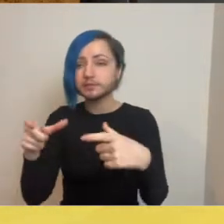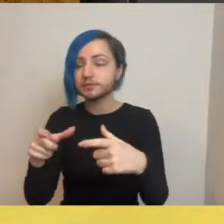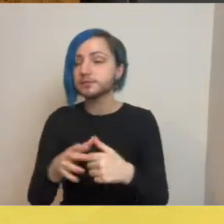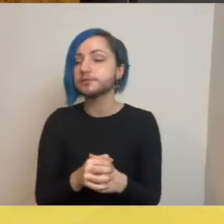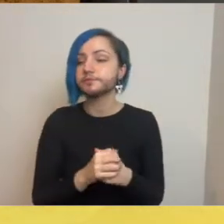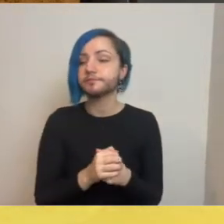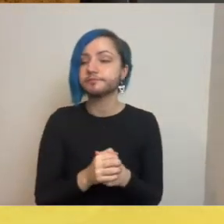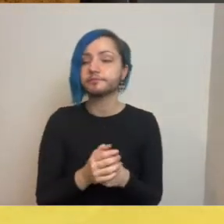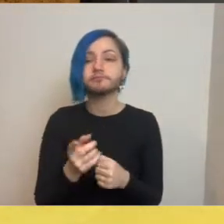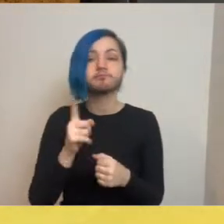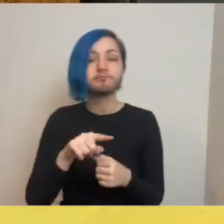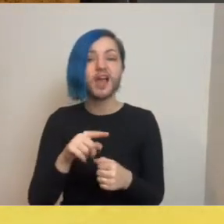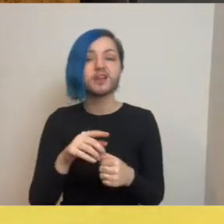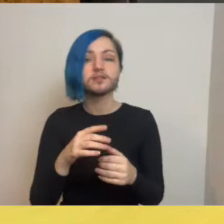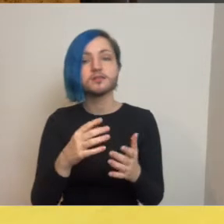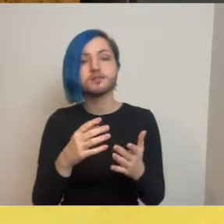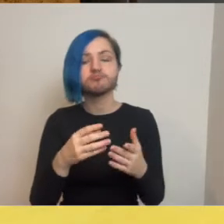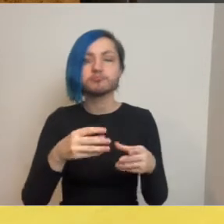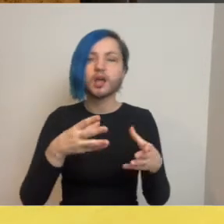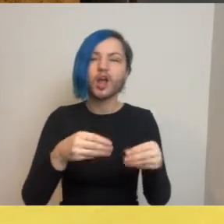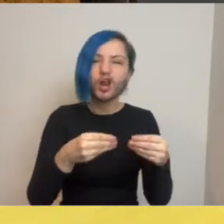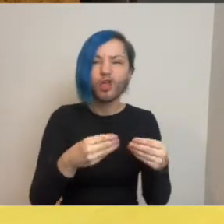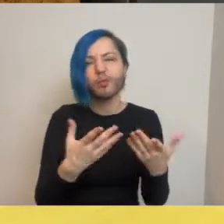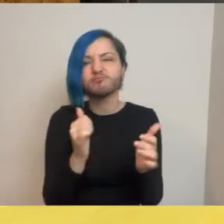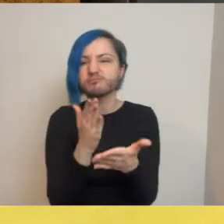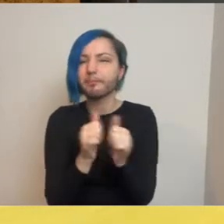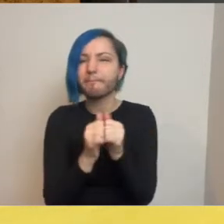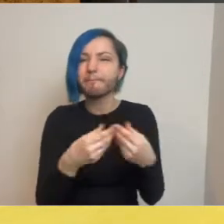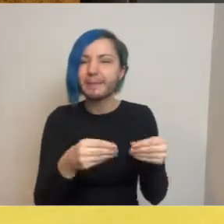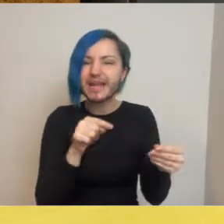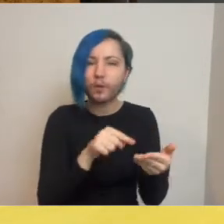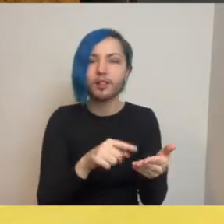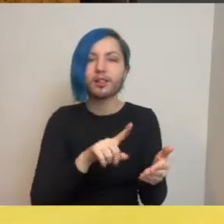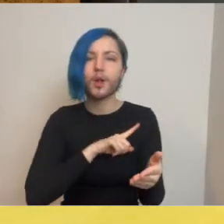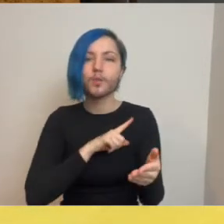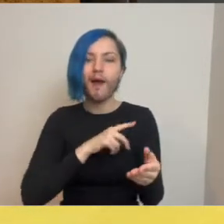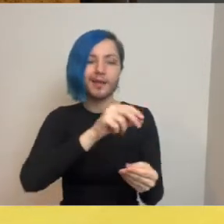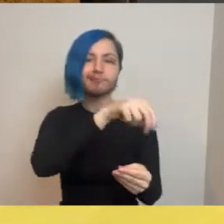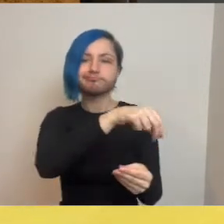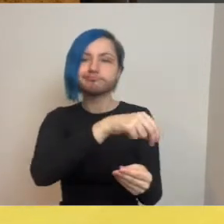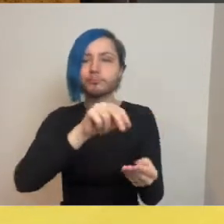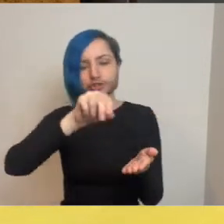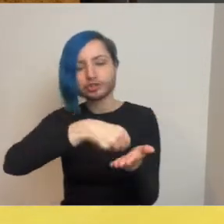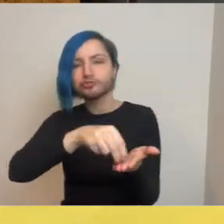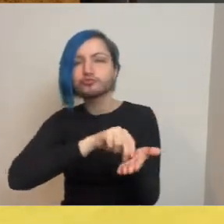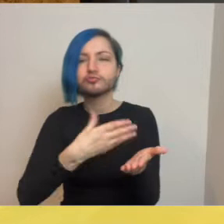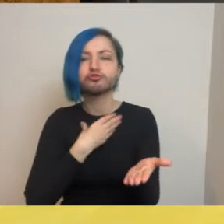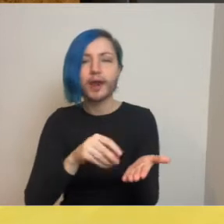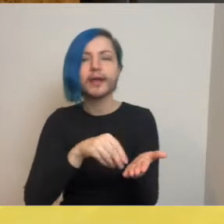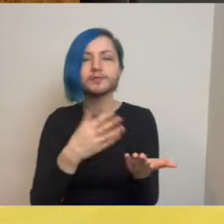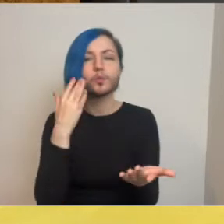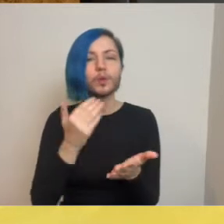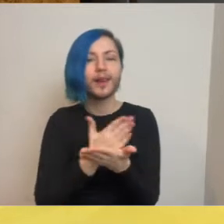palette, and I've got a nice rag. Actually, it's paper towel because, you know, you want to be able to wipe your brush on it when you're cleaning